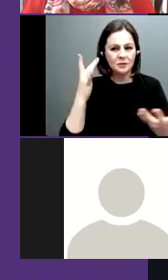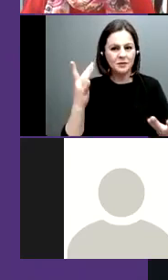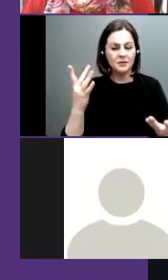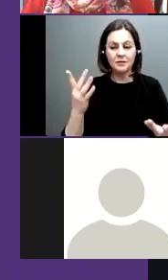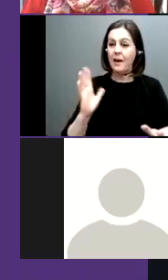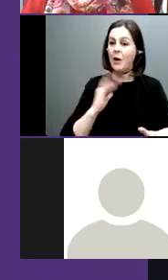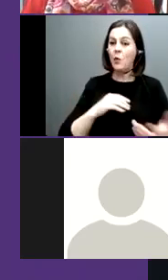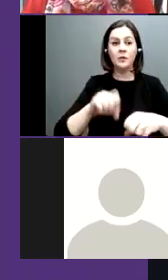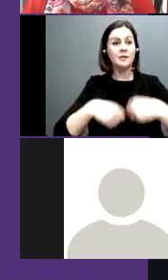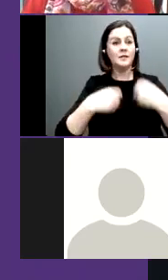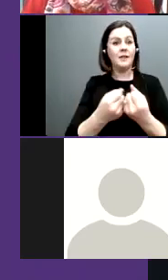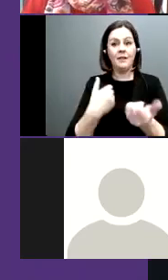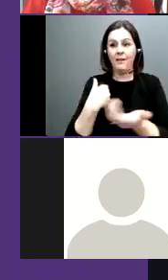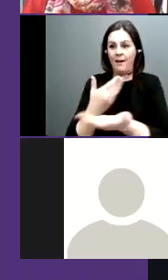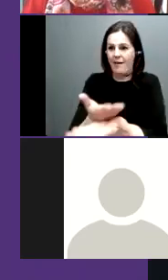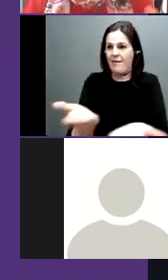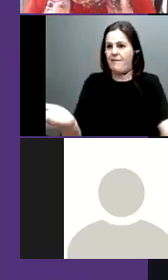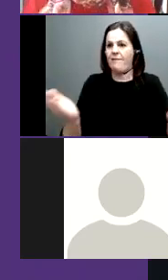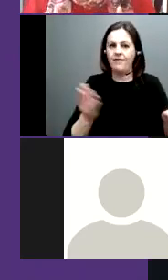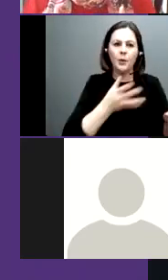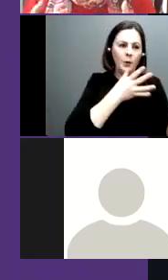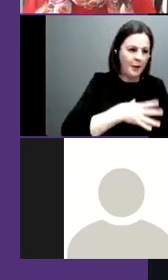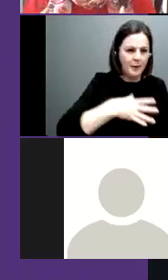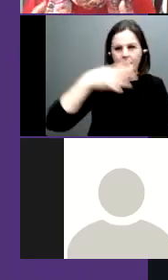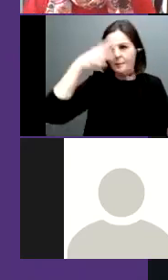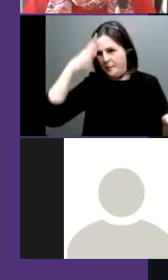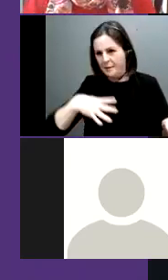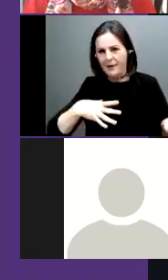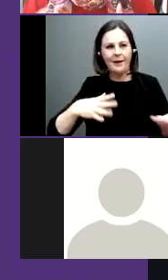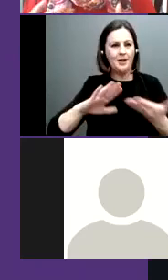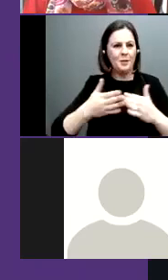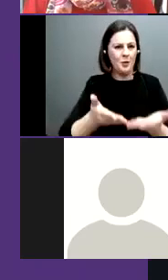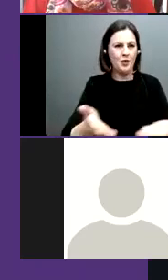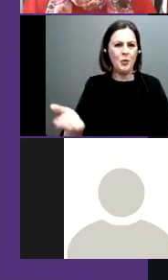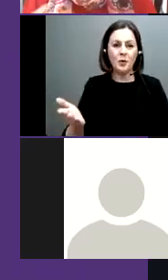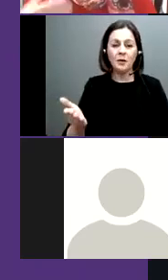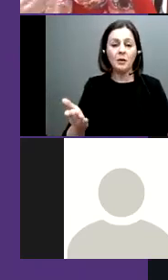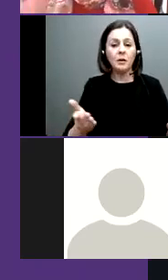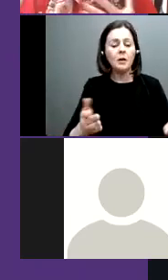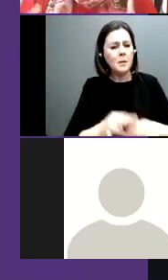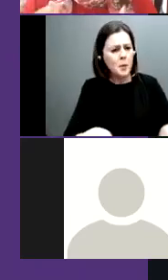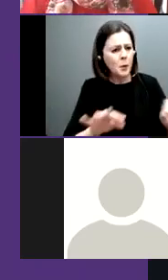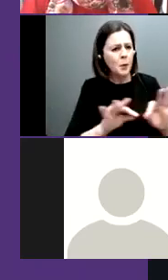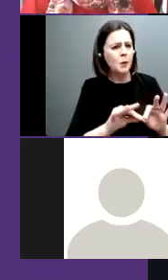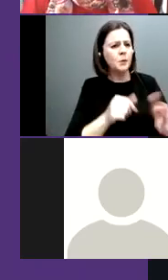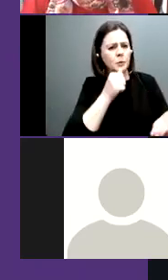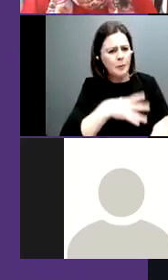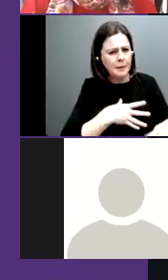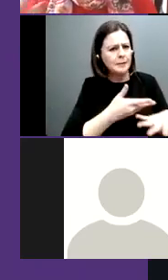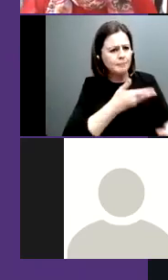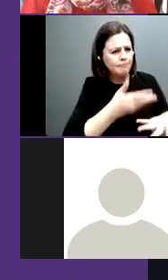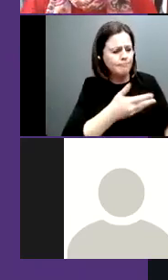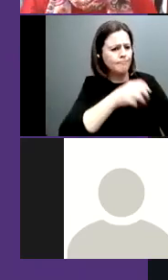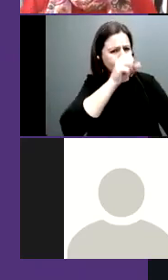our society and our communities. And as much as we need to educate women around certain things,